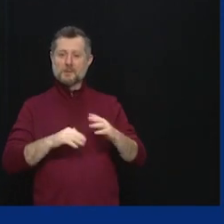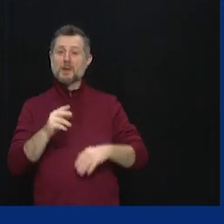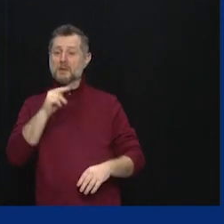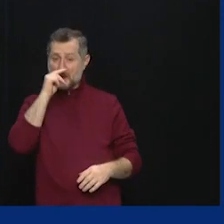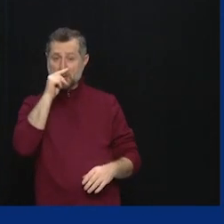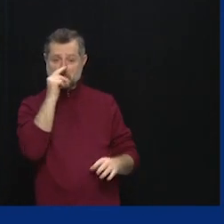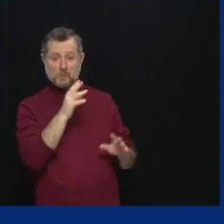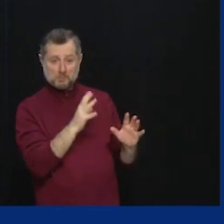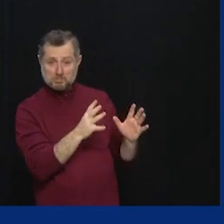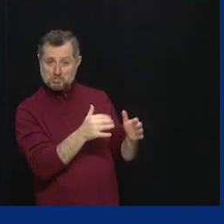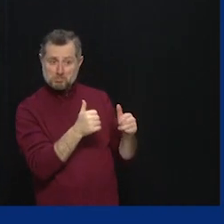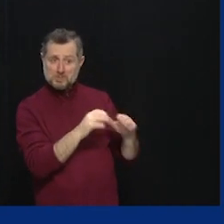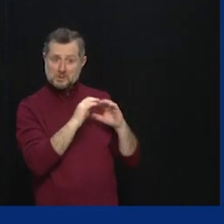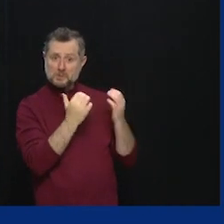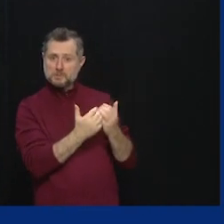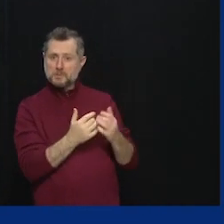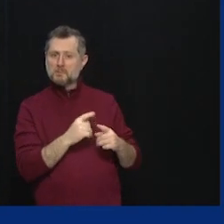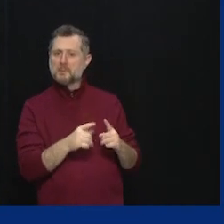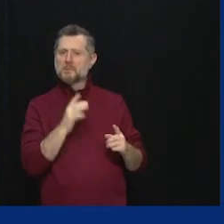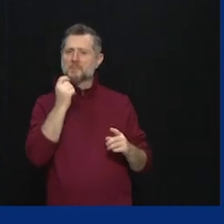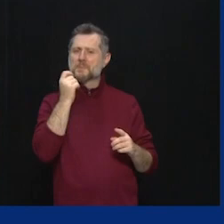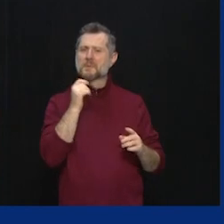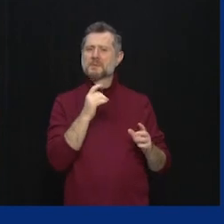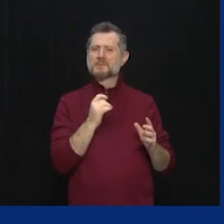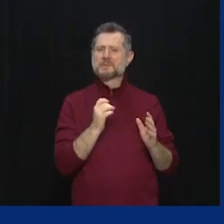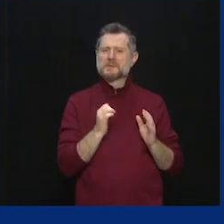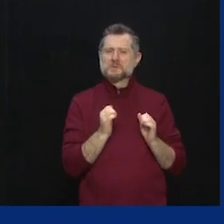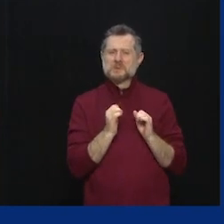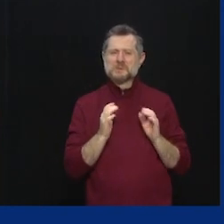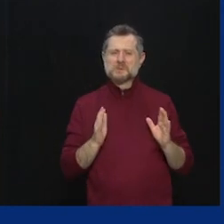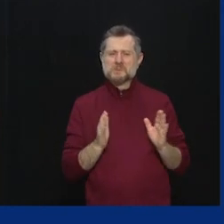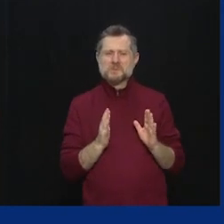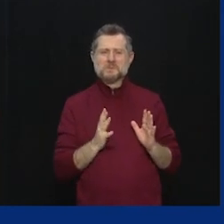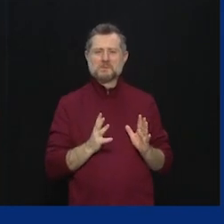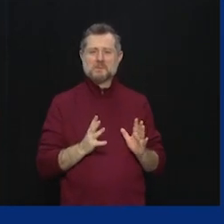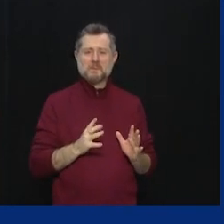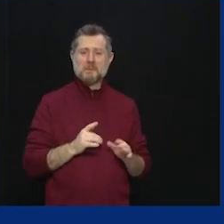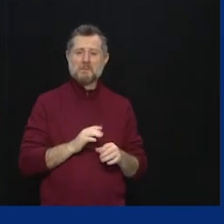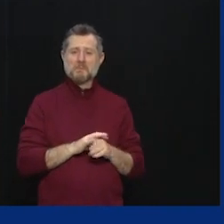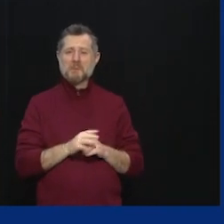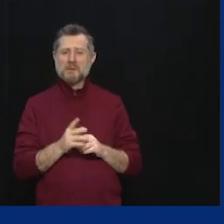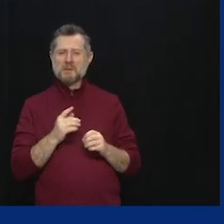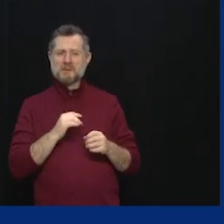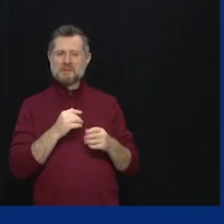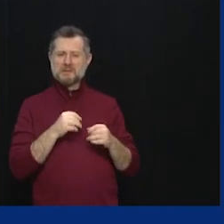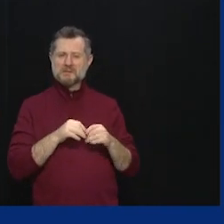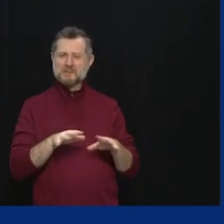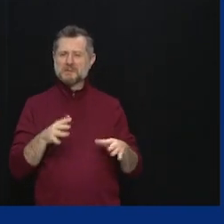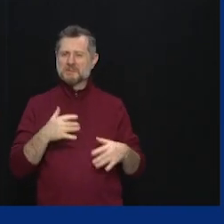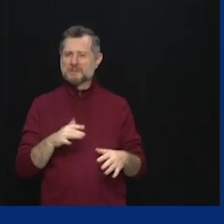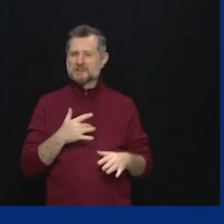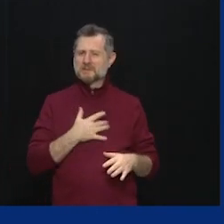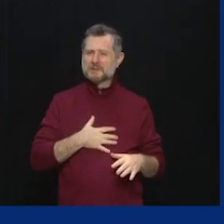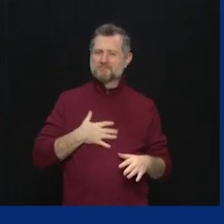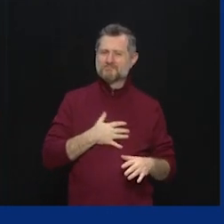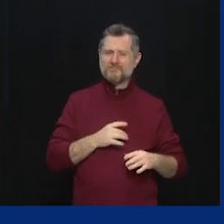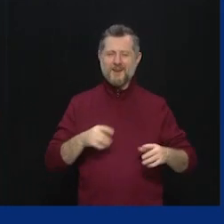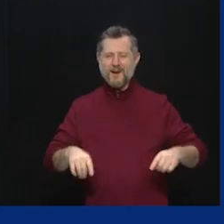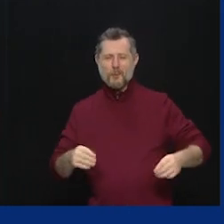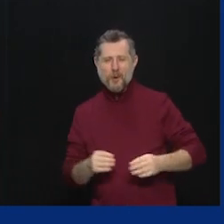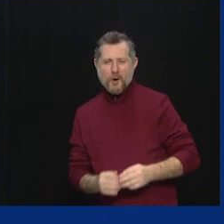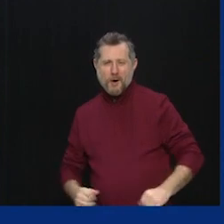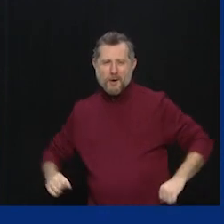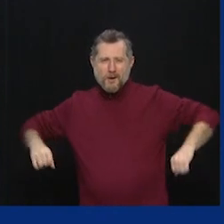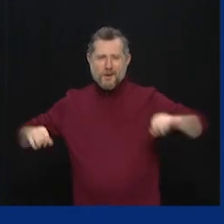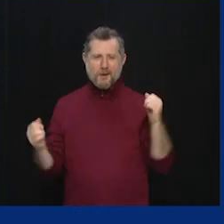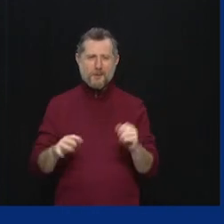little constrained, a little tight. And after a pandemic, I think people are going to enjoy the elbow room, the spacious corridors, the chance to breathe a little bit, to